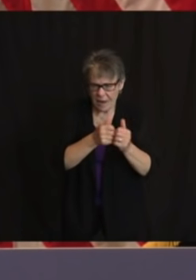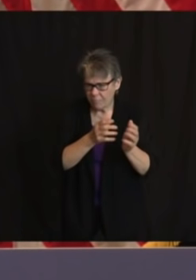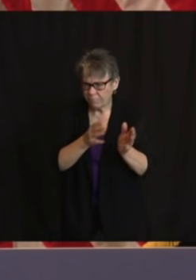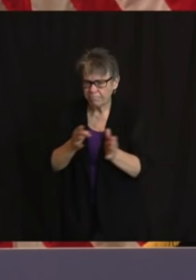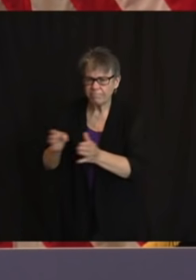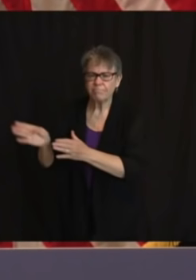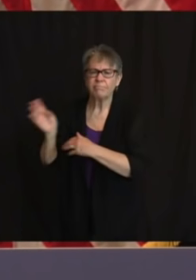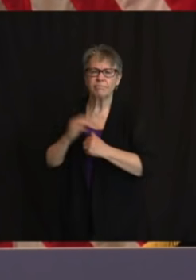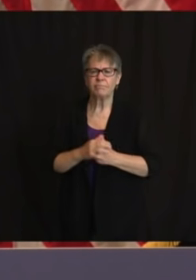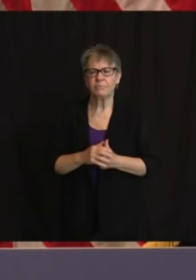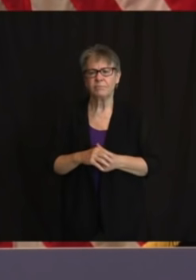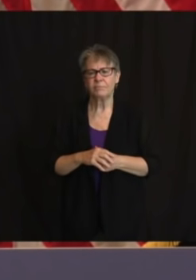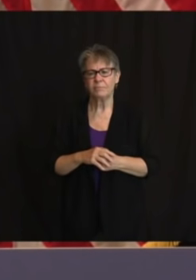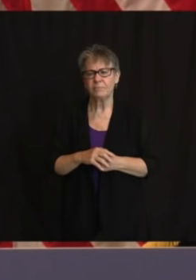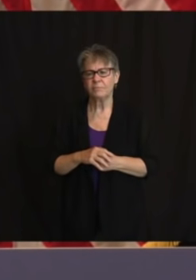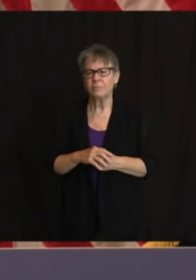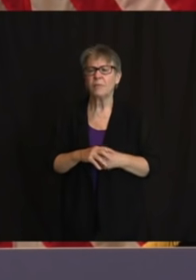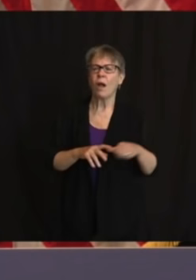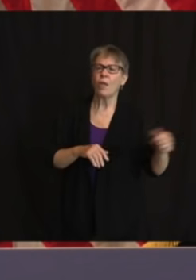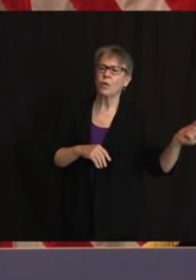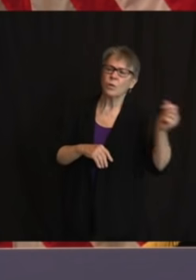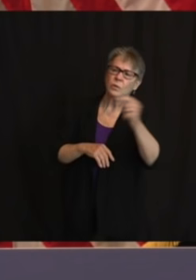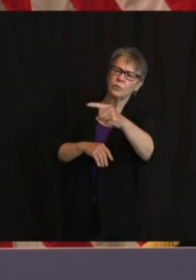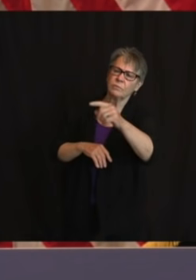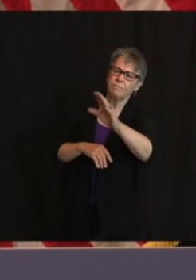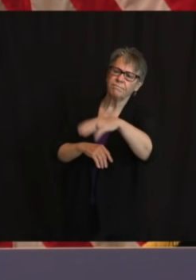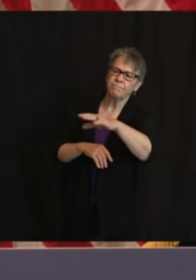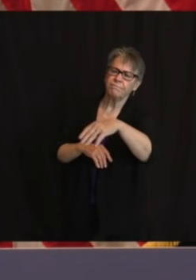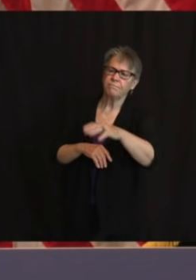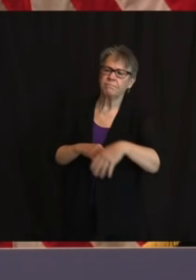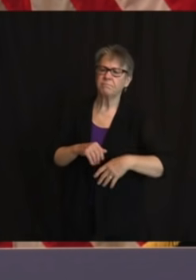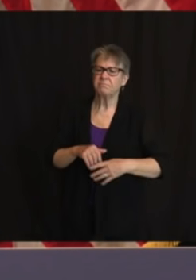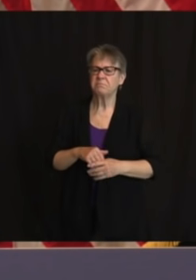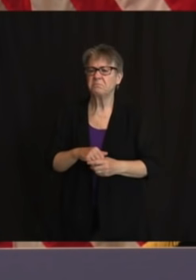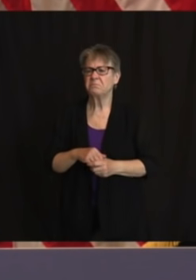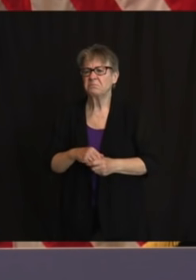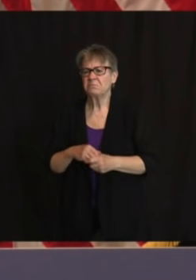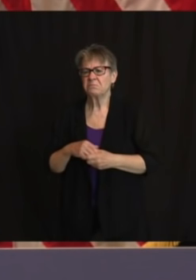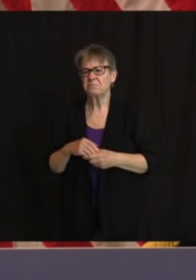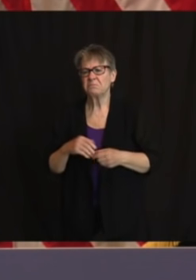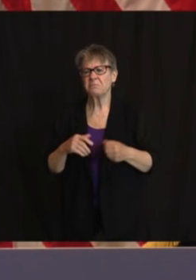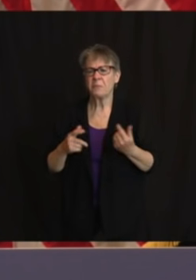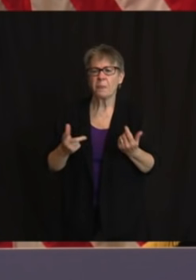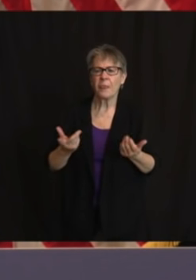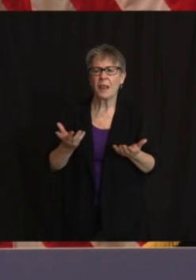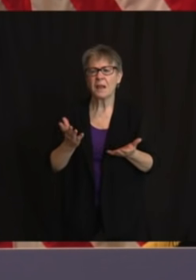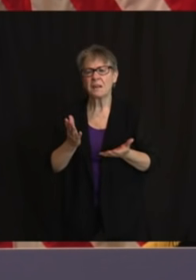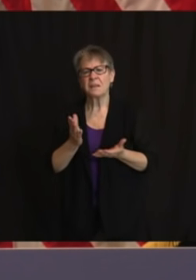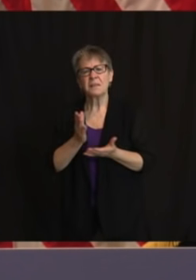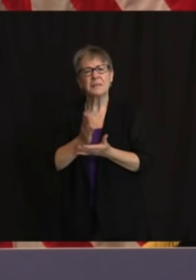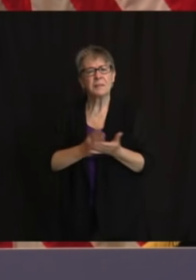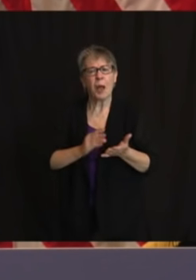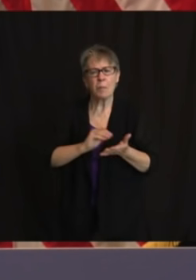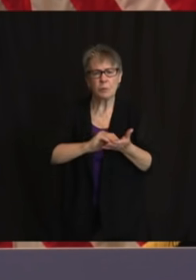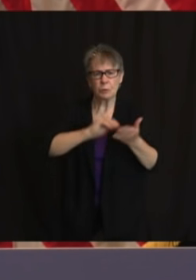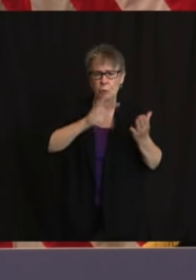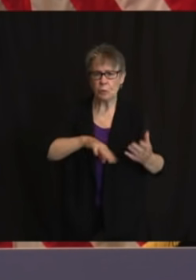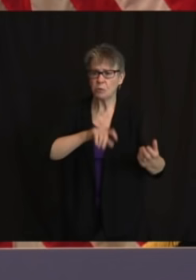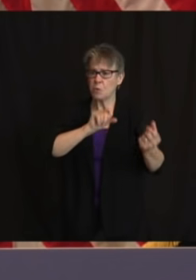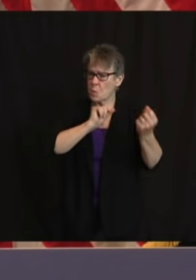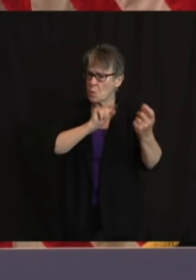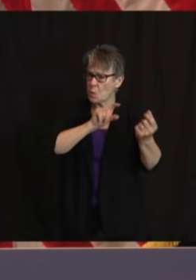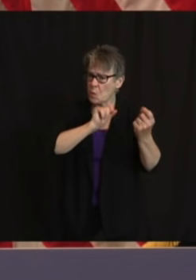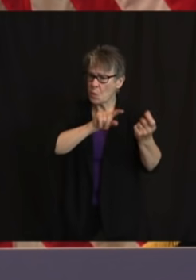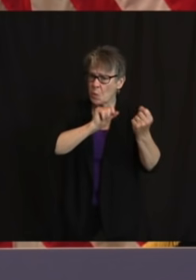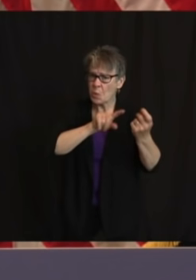Governor, while a portion of our student population has adapted to schooling remotely online, are you concerned about the estimated 90,000